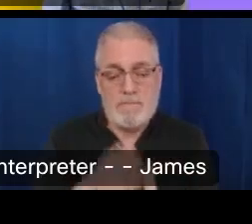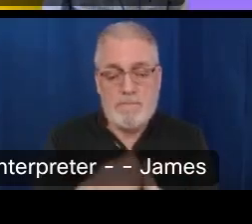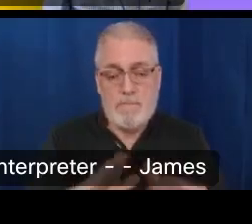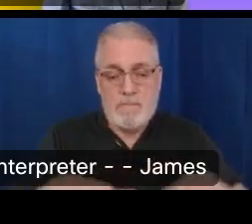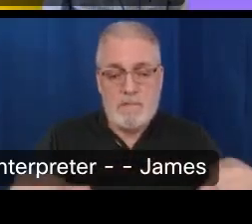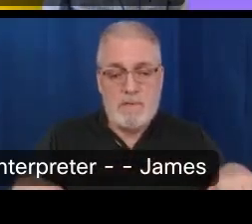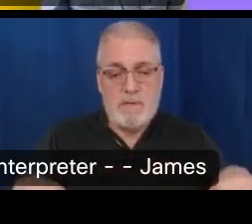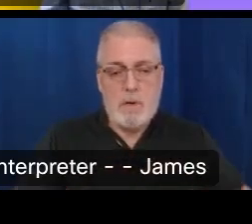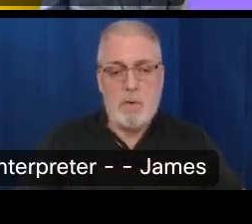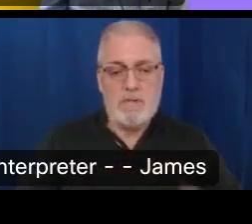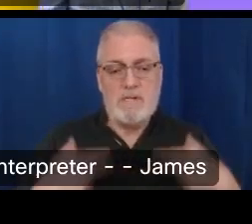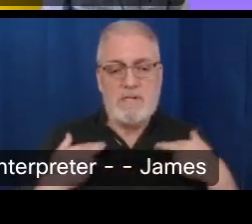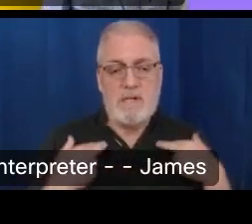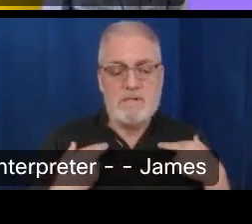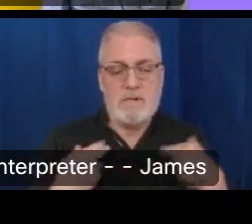facility.